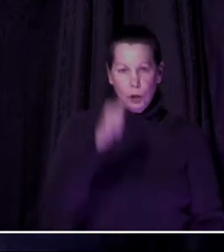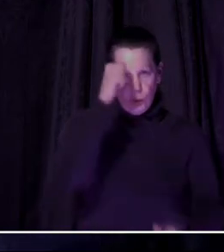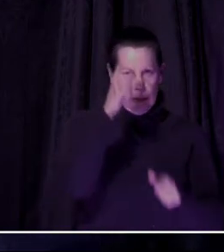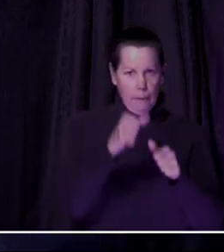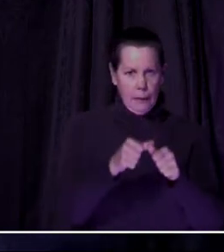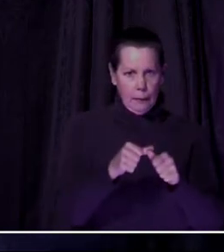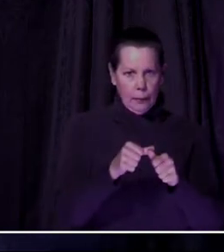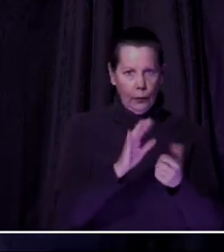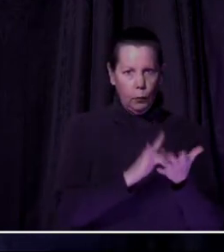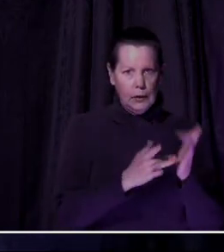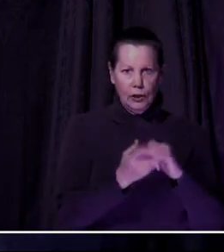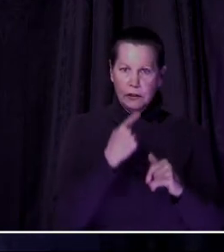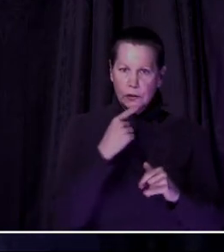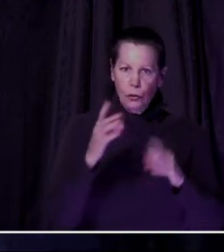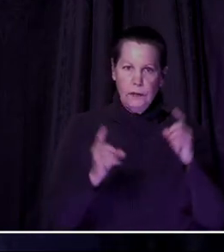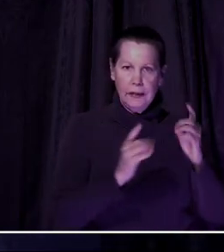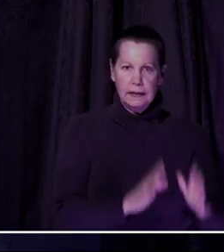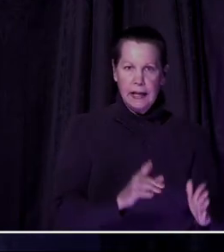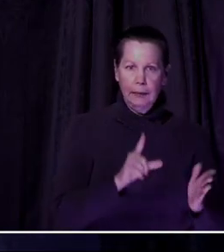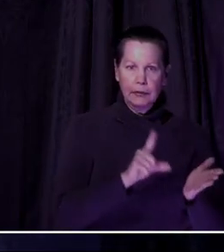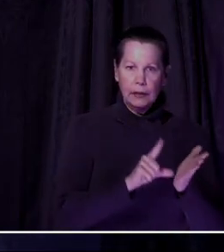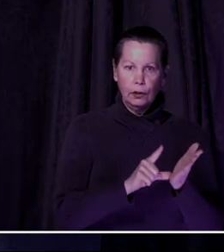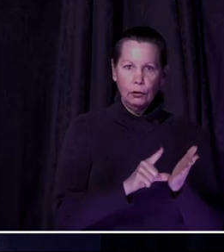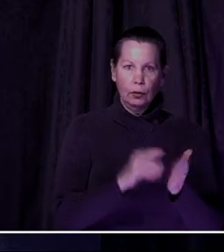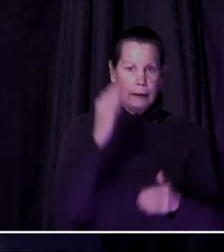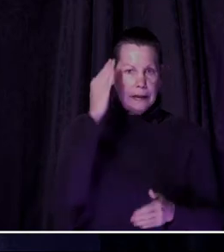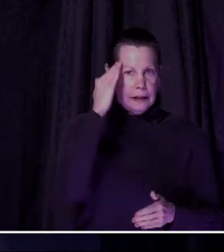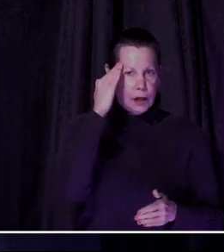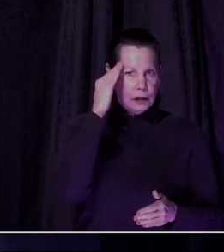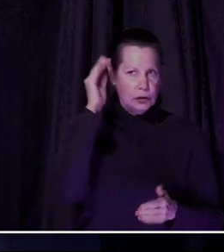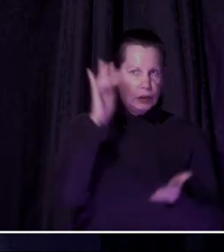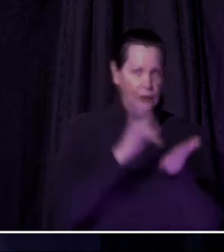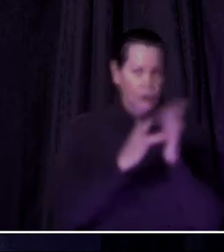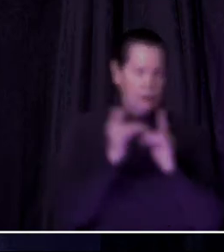and Luke about acknowledging him before others?